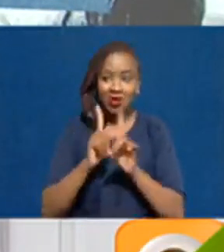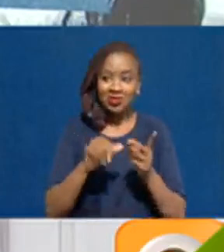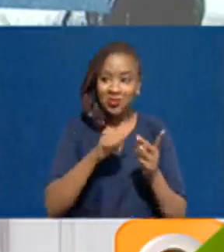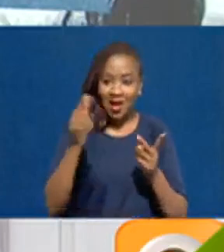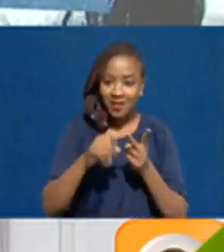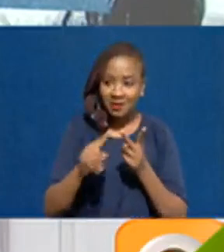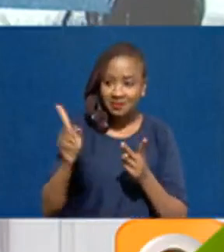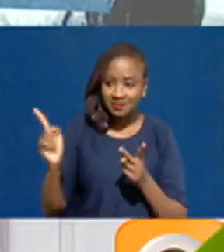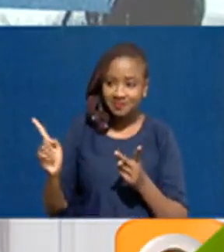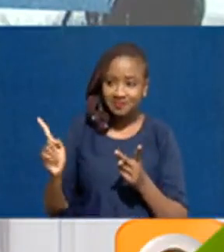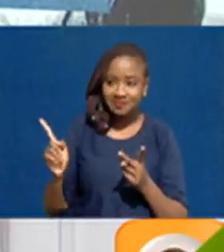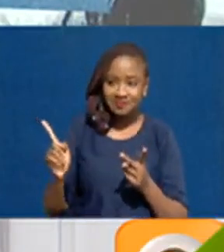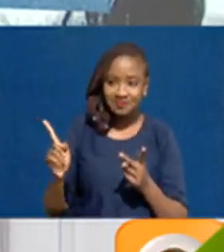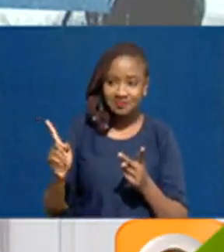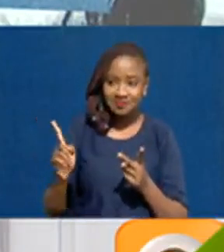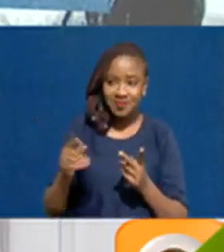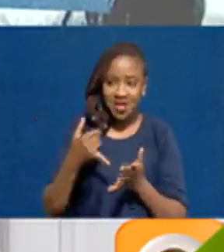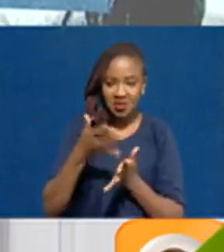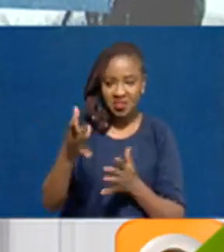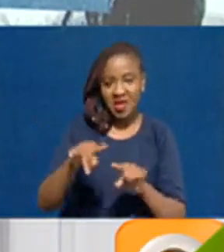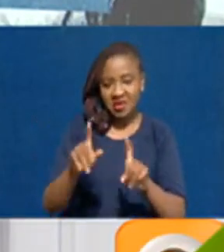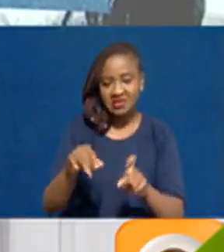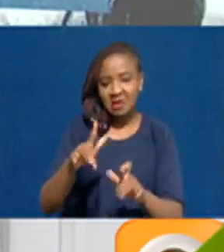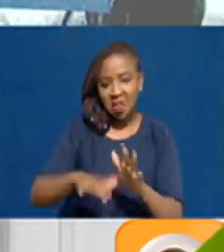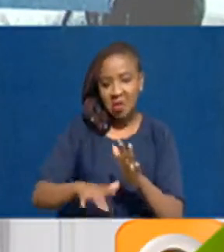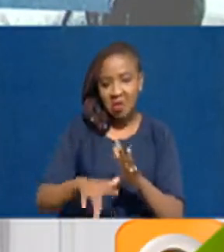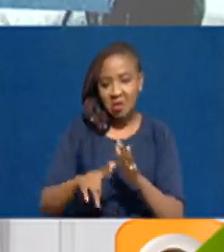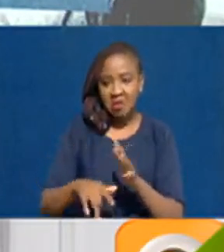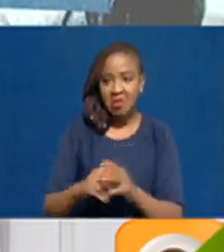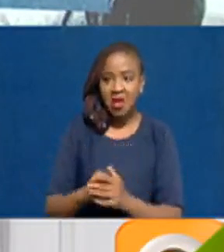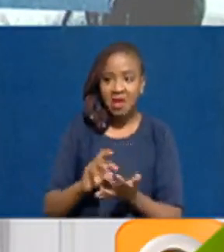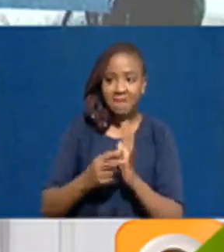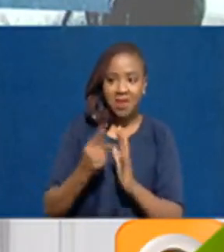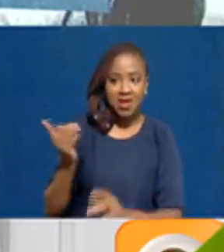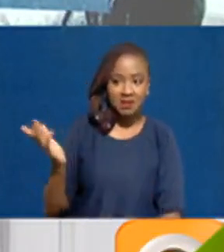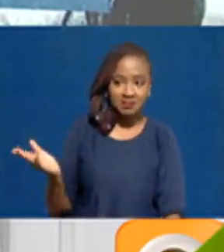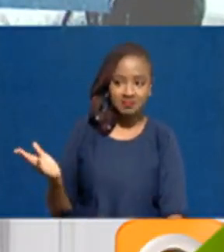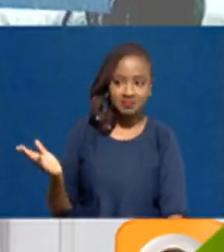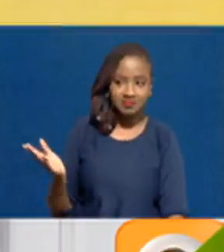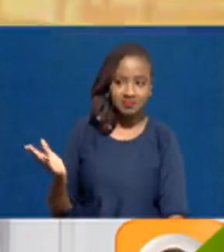exam were slightly lower by 9,354, meaning that only